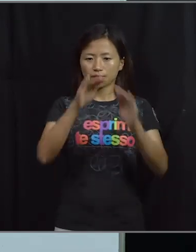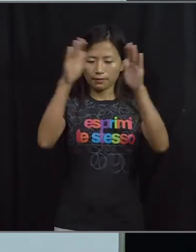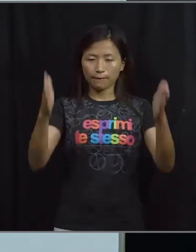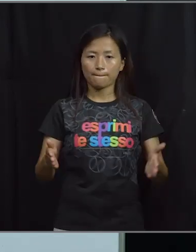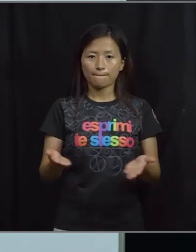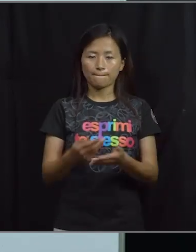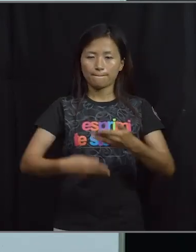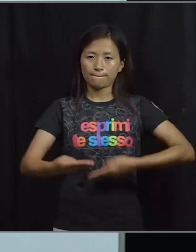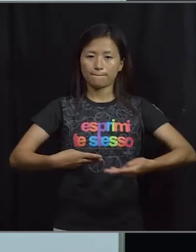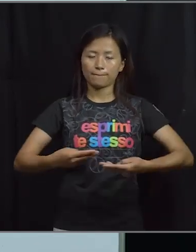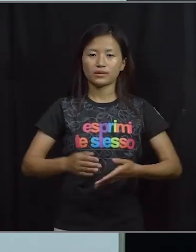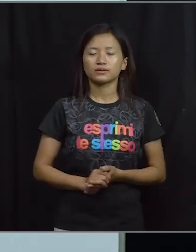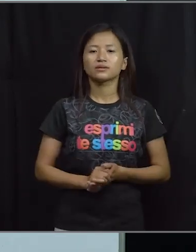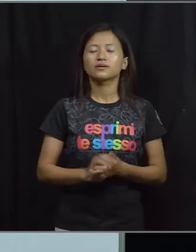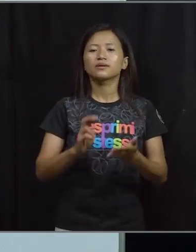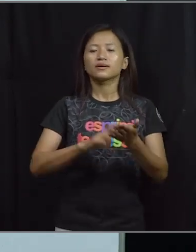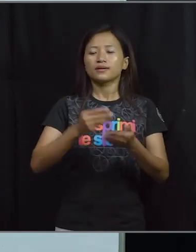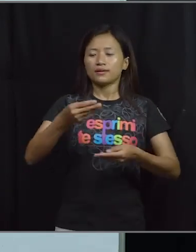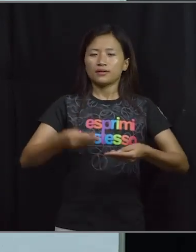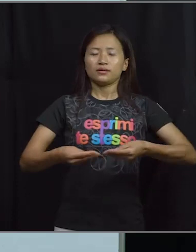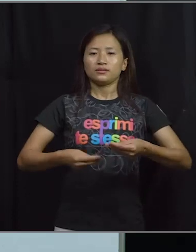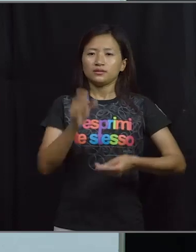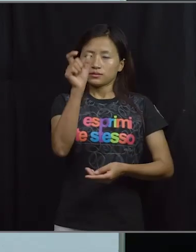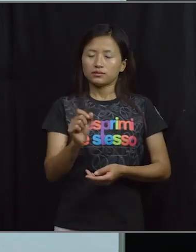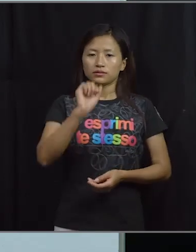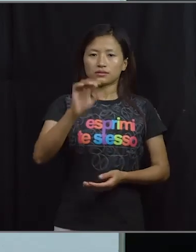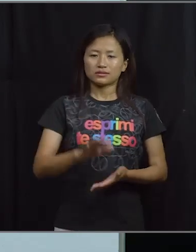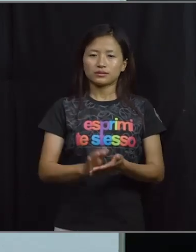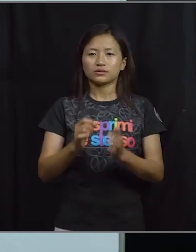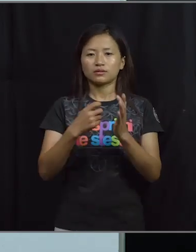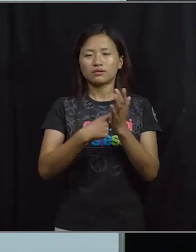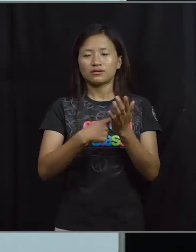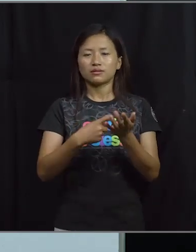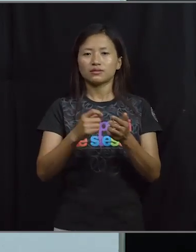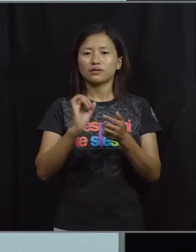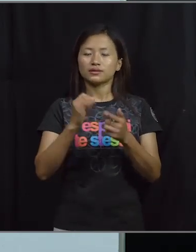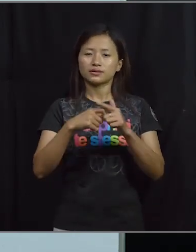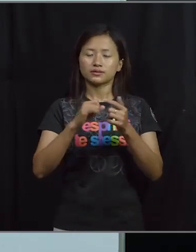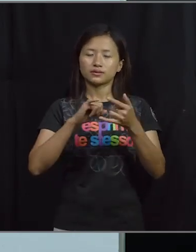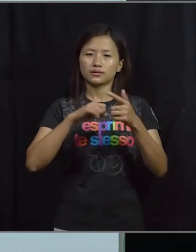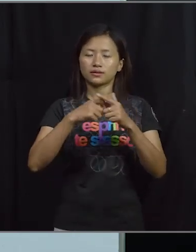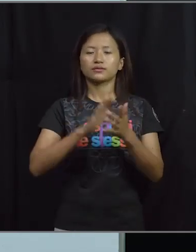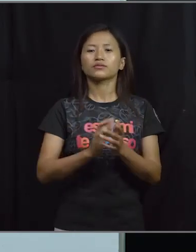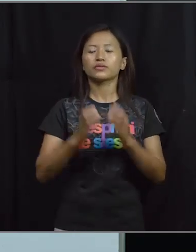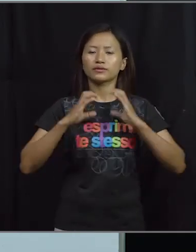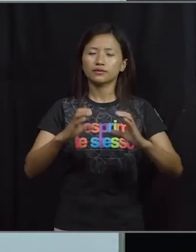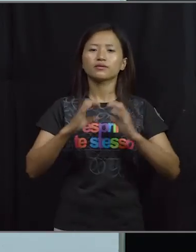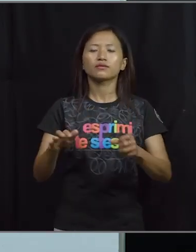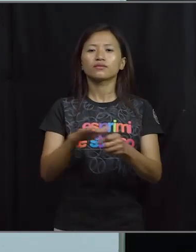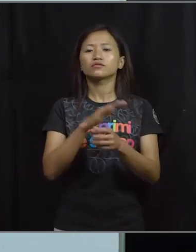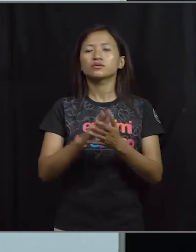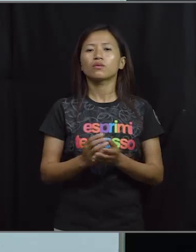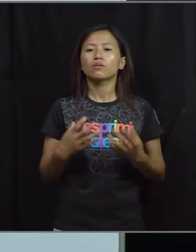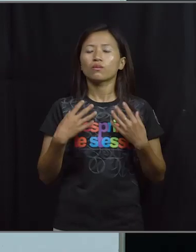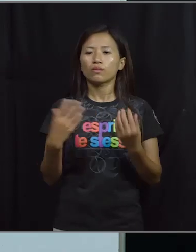An entrepreneur also needs to be risk-taking. An entrepreneur should take risk and be very careful while